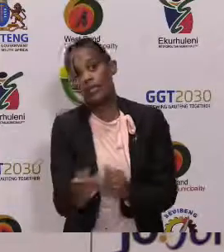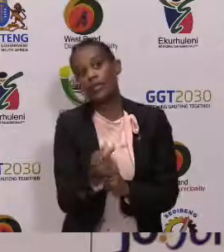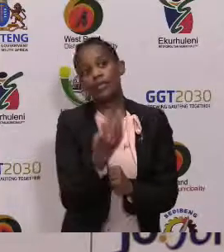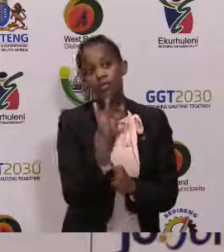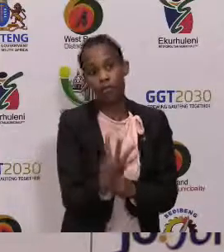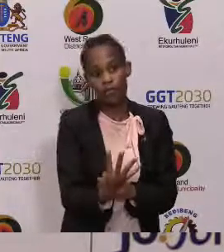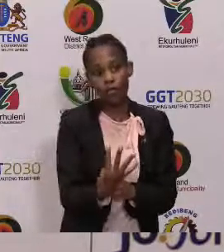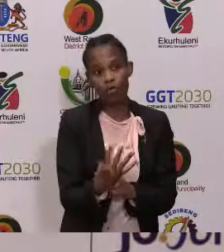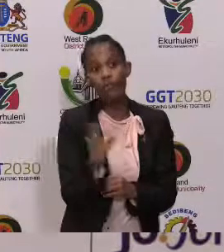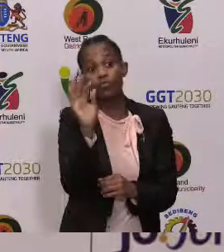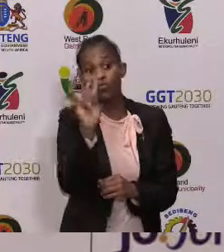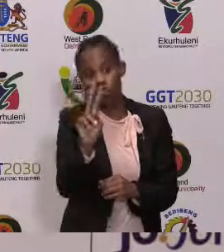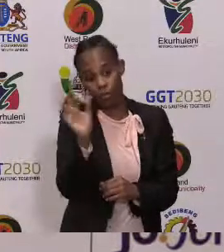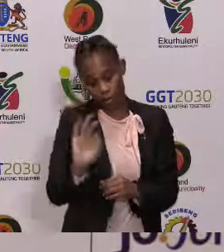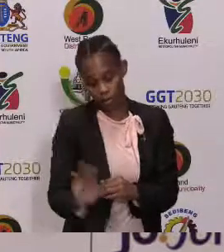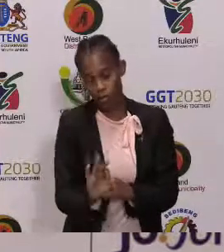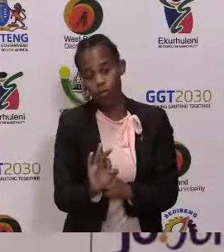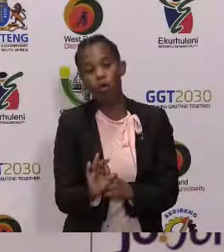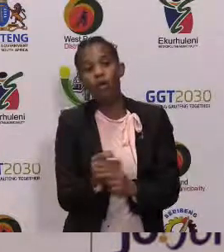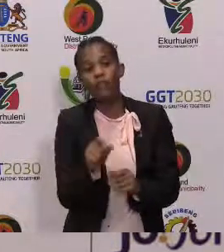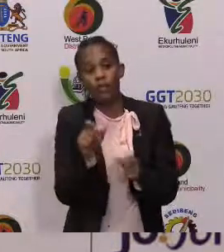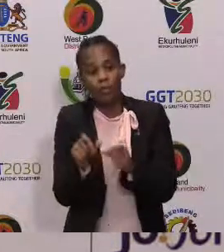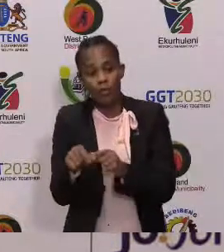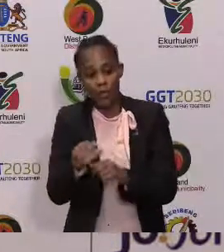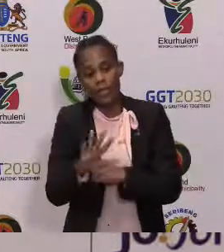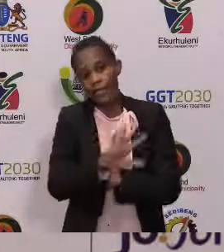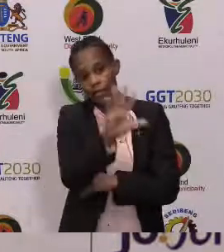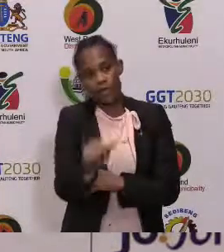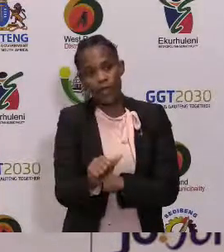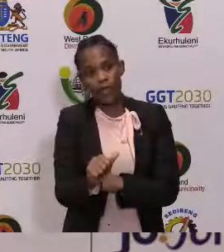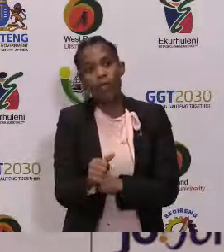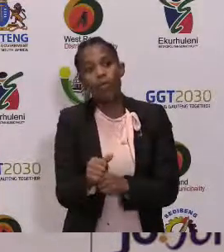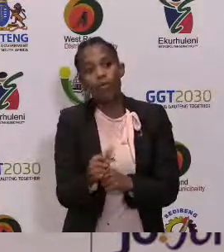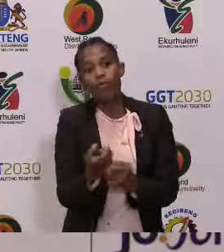the true percentage of the population that have actually been infected with the virus.